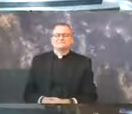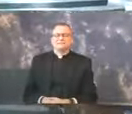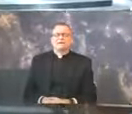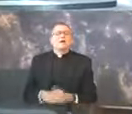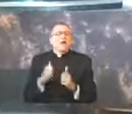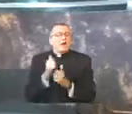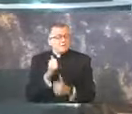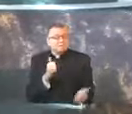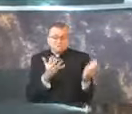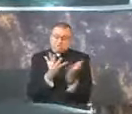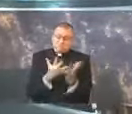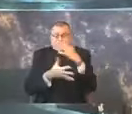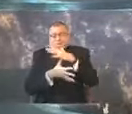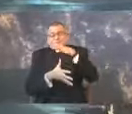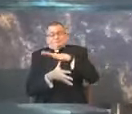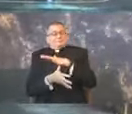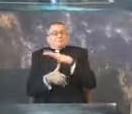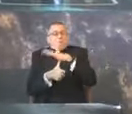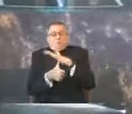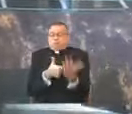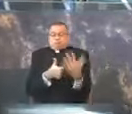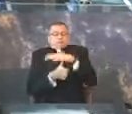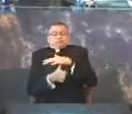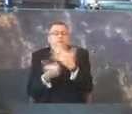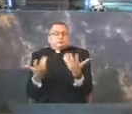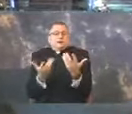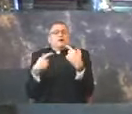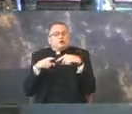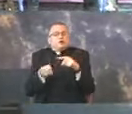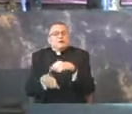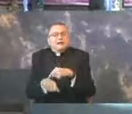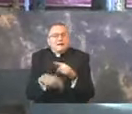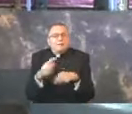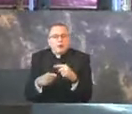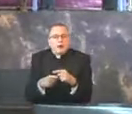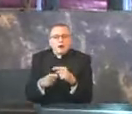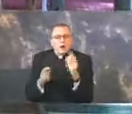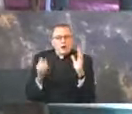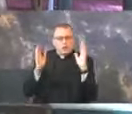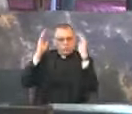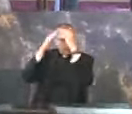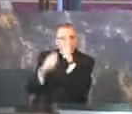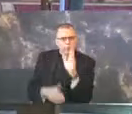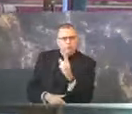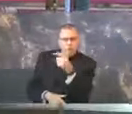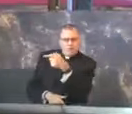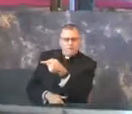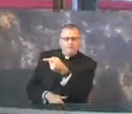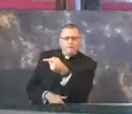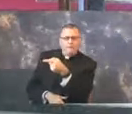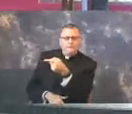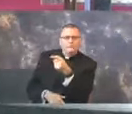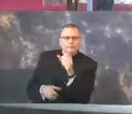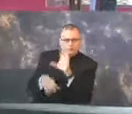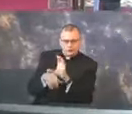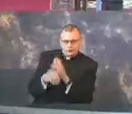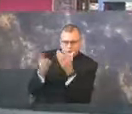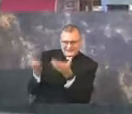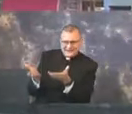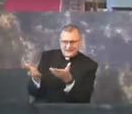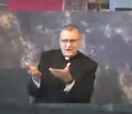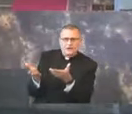the time in which the Holy Father and the church were present before